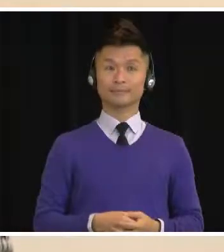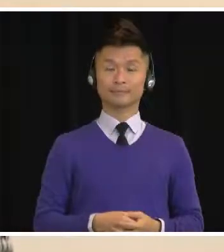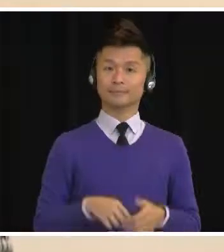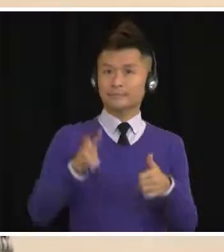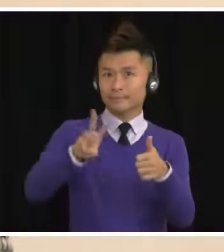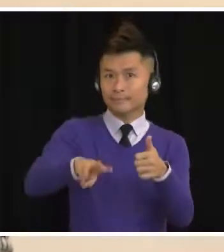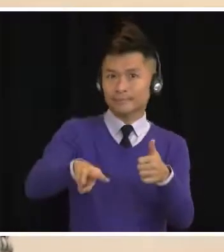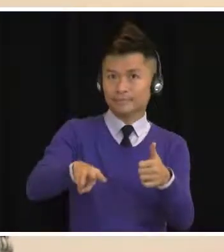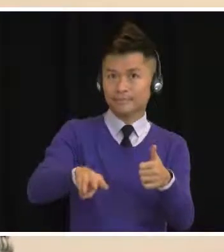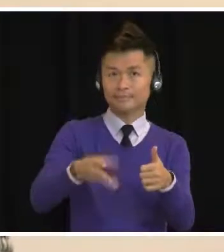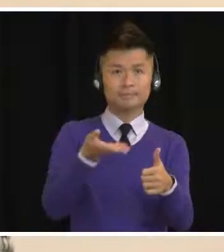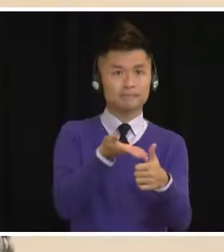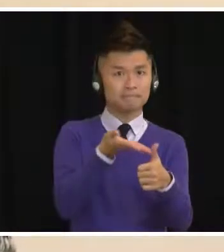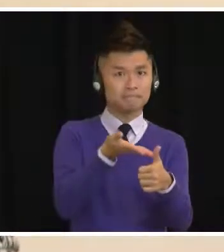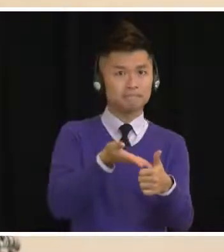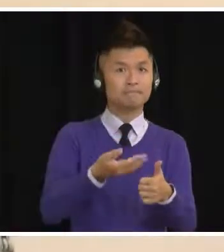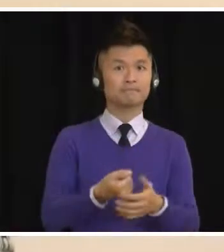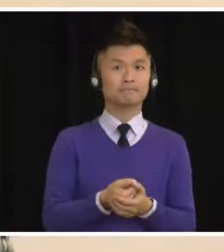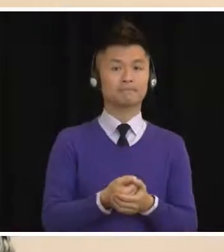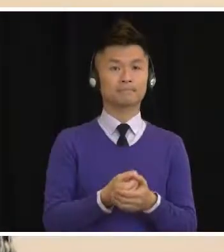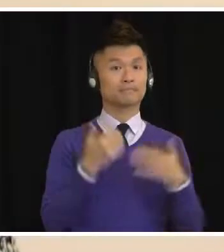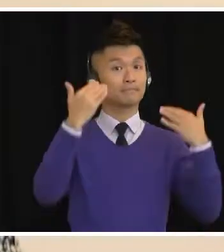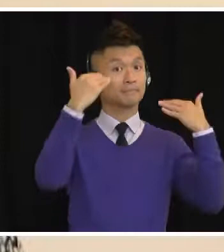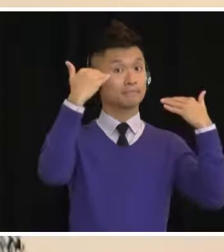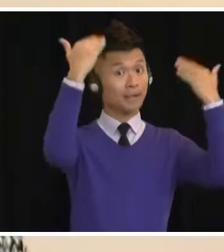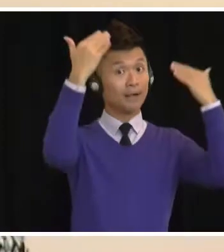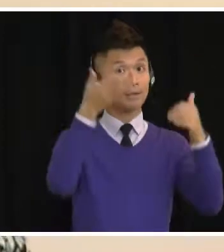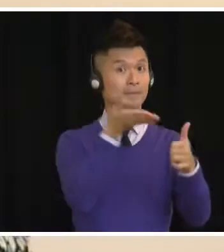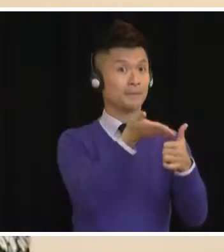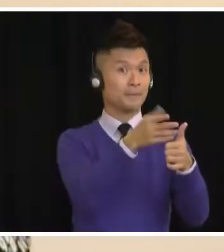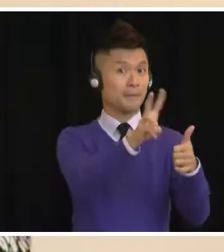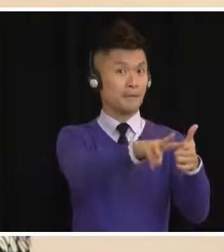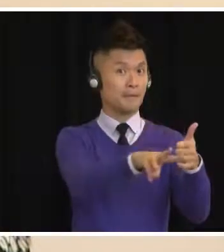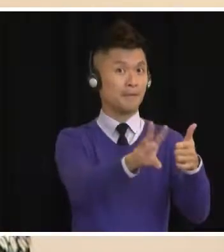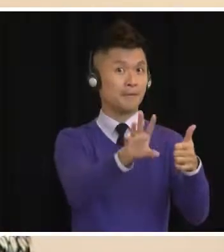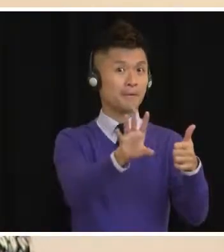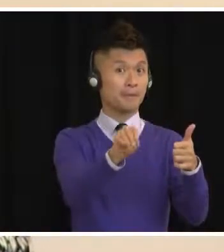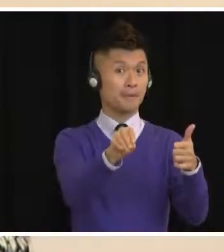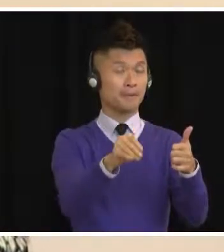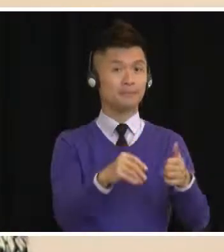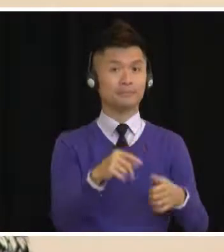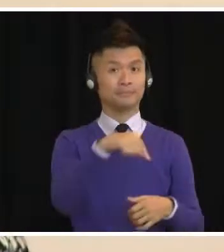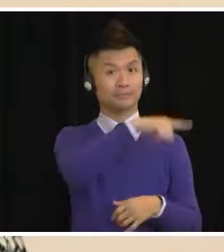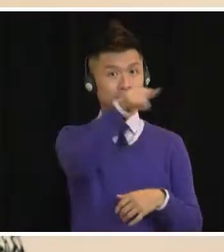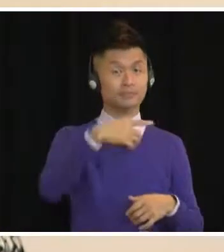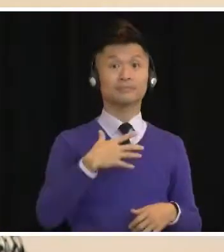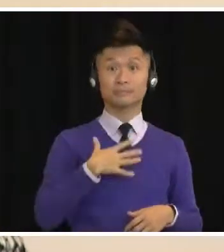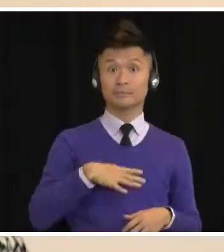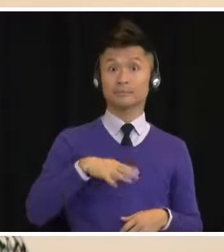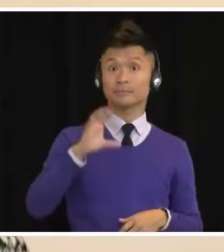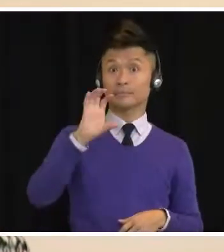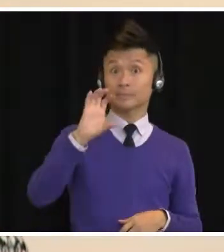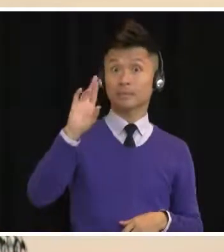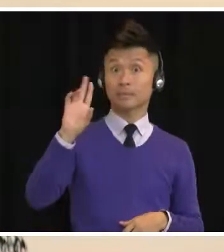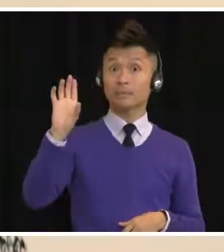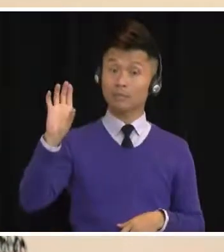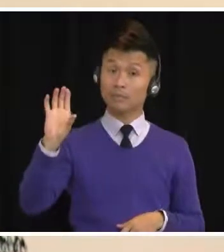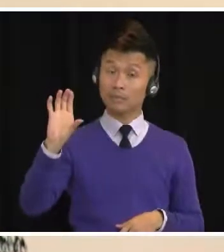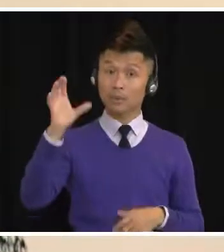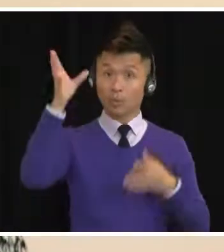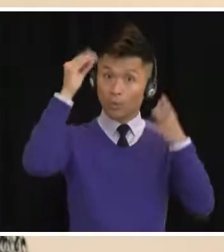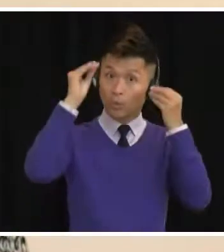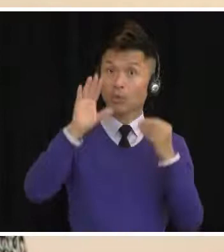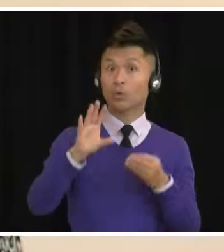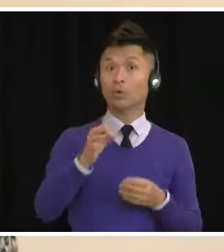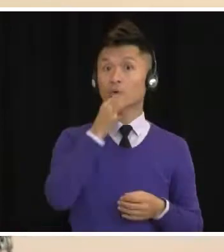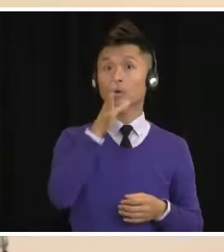list of issues, we were told about training for government officials and some social welfare.